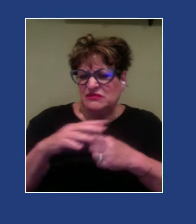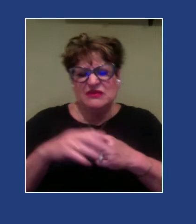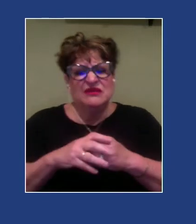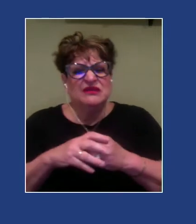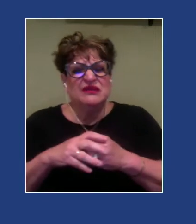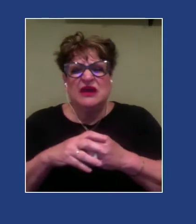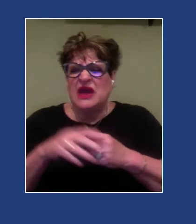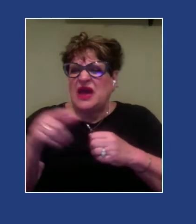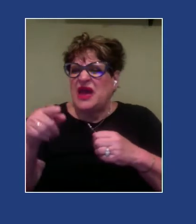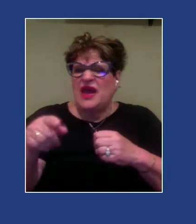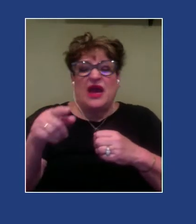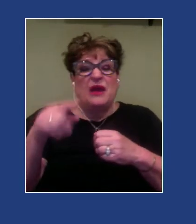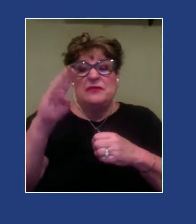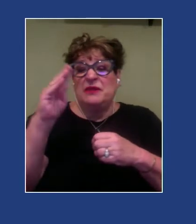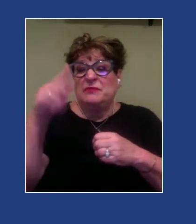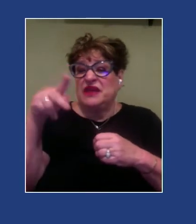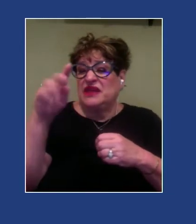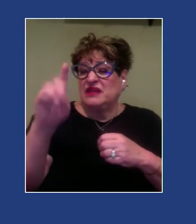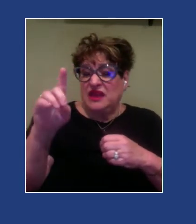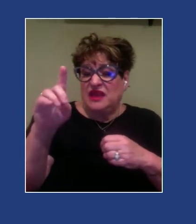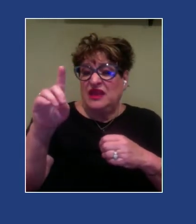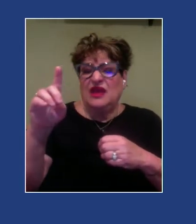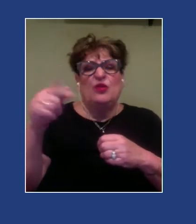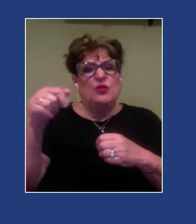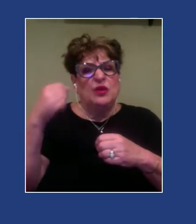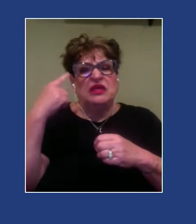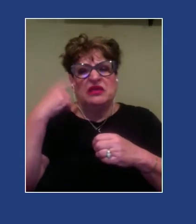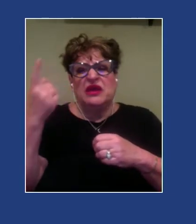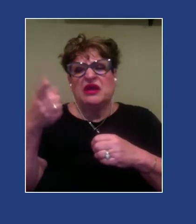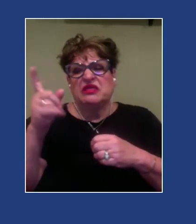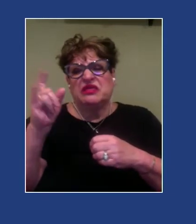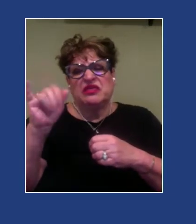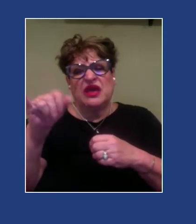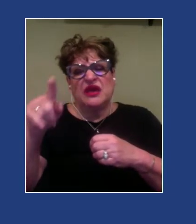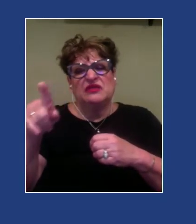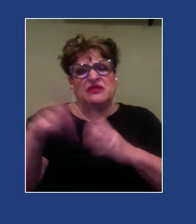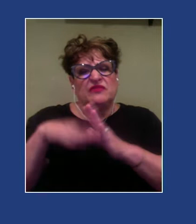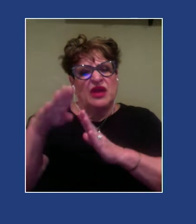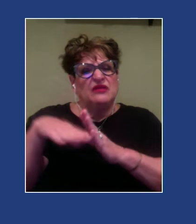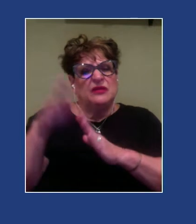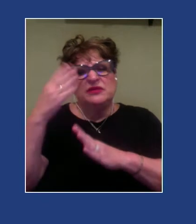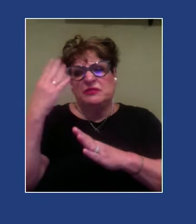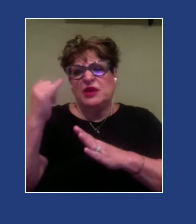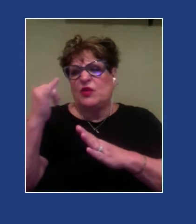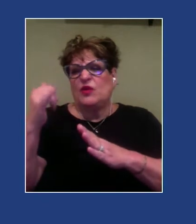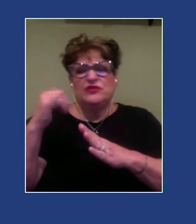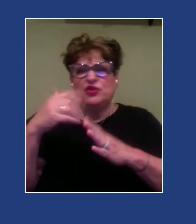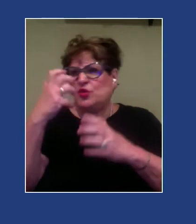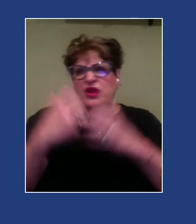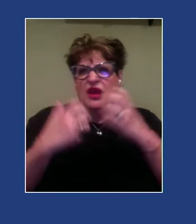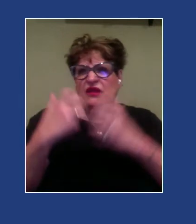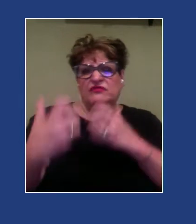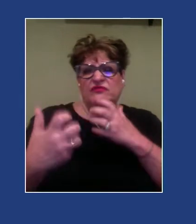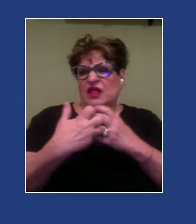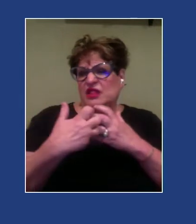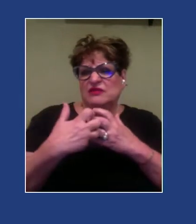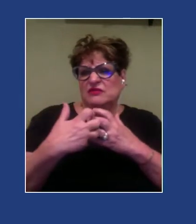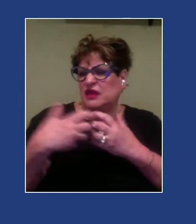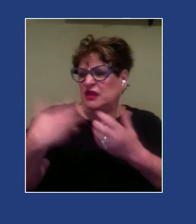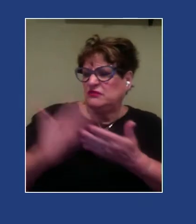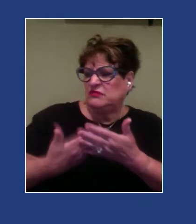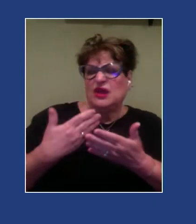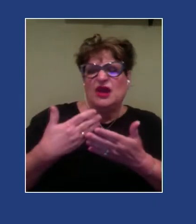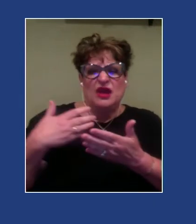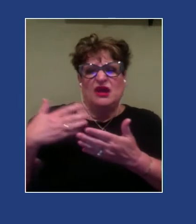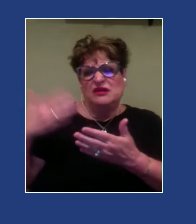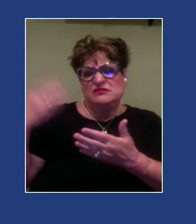Borderline personality disorder, as we know, is thought in part to develop in response to chronically invalidating early childhood environments